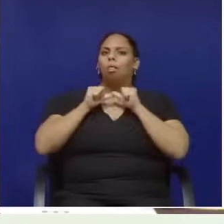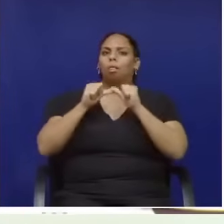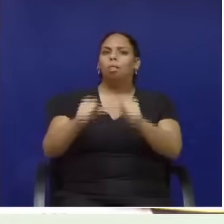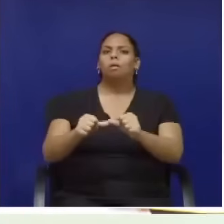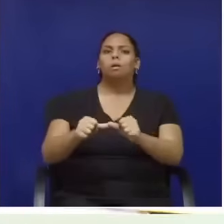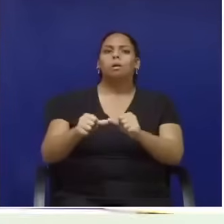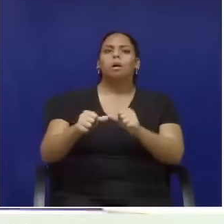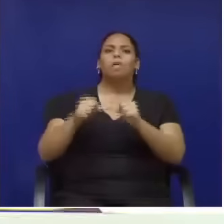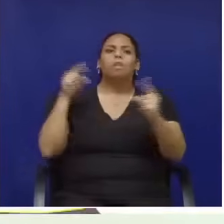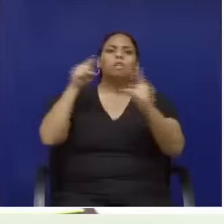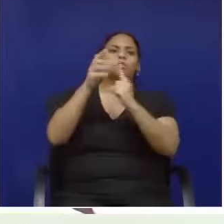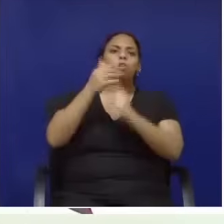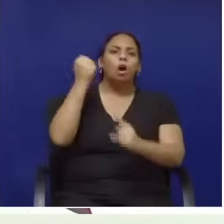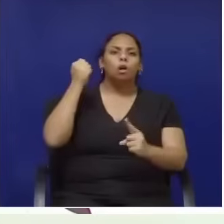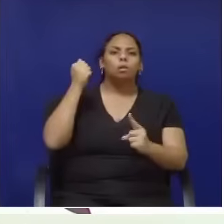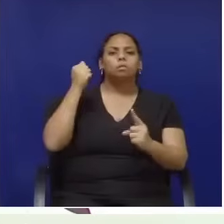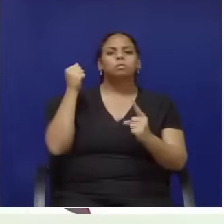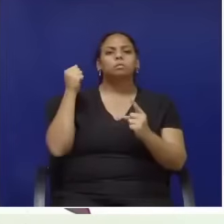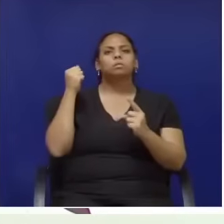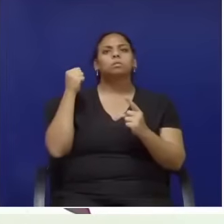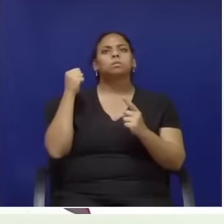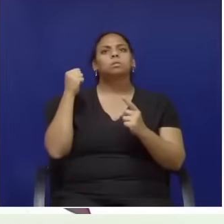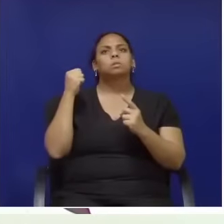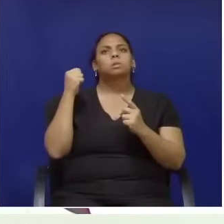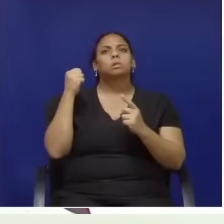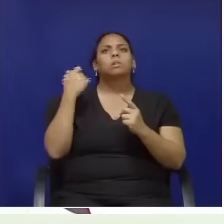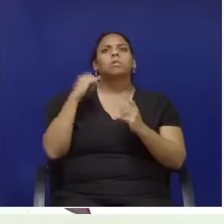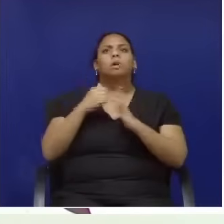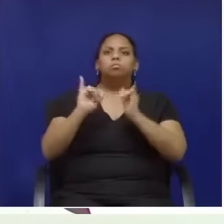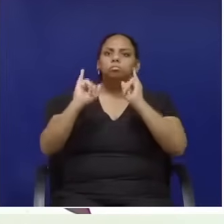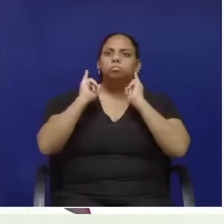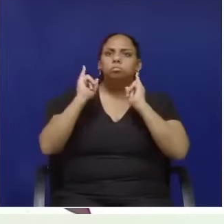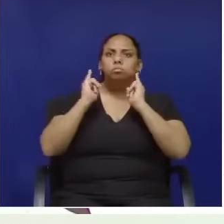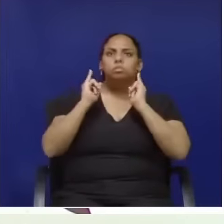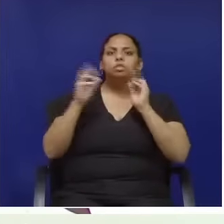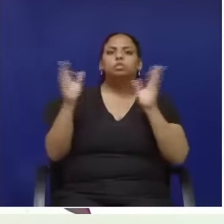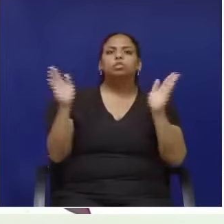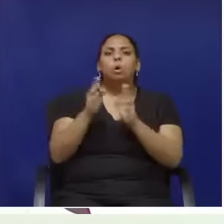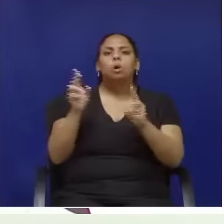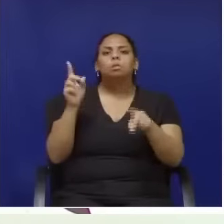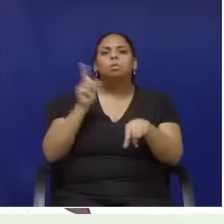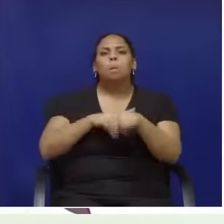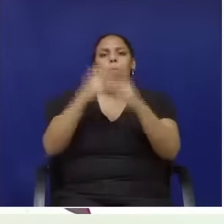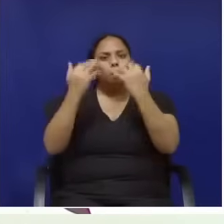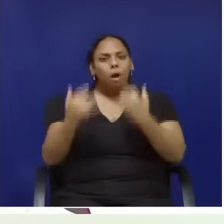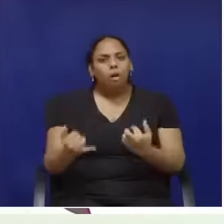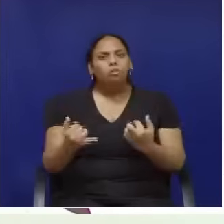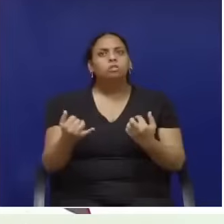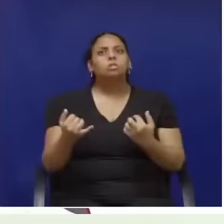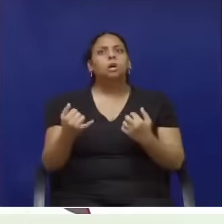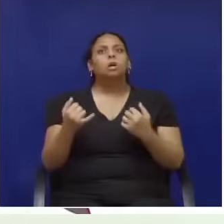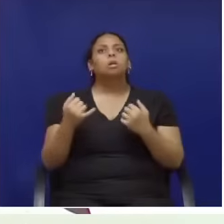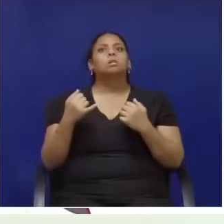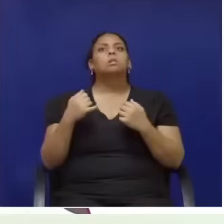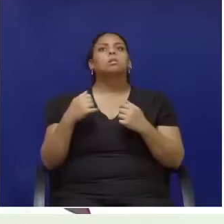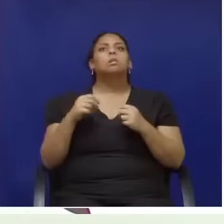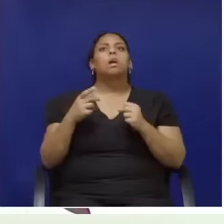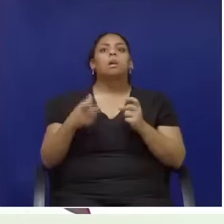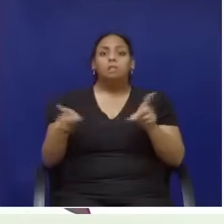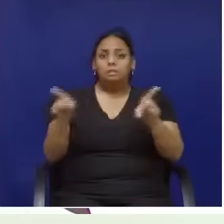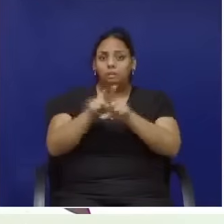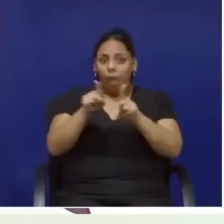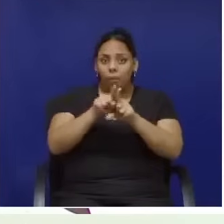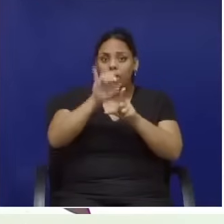targets and international commitments while operating with severe staff shortages and a budget increase that barely keeps up with the